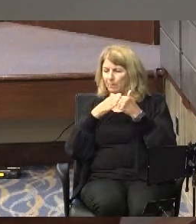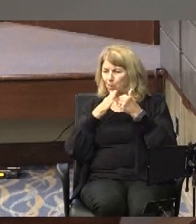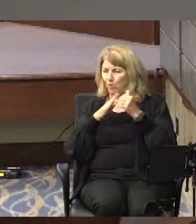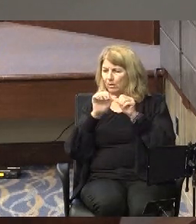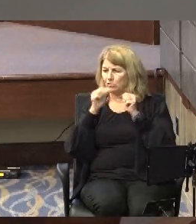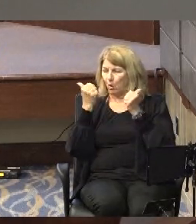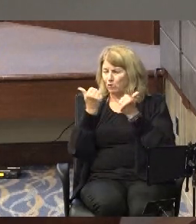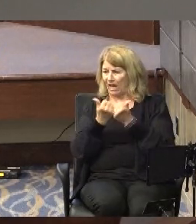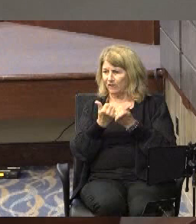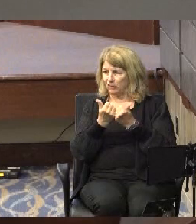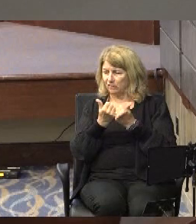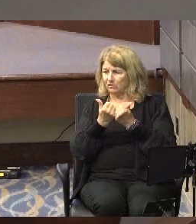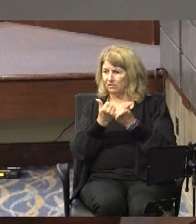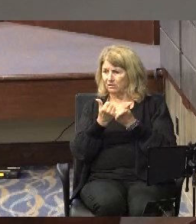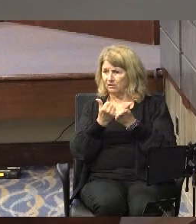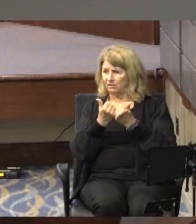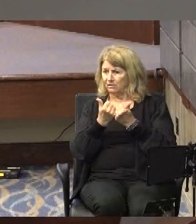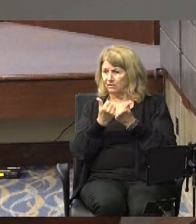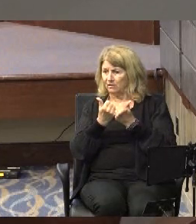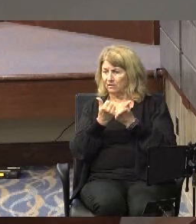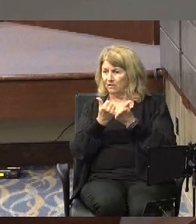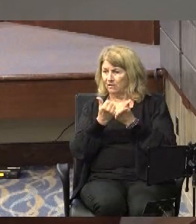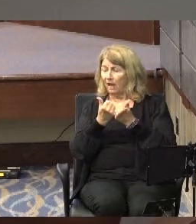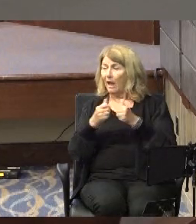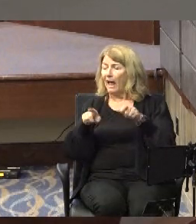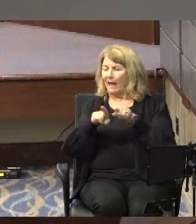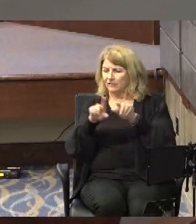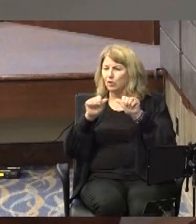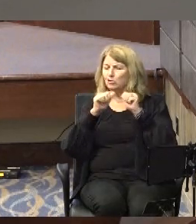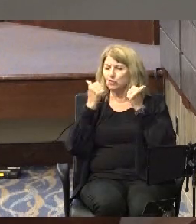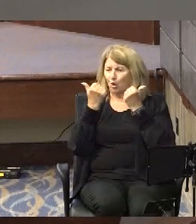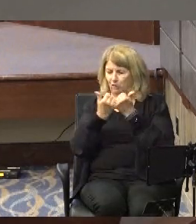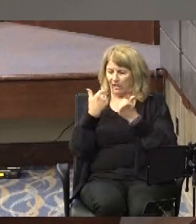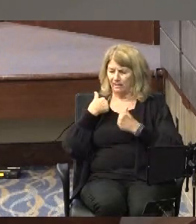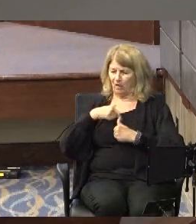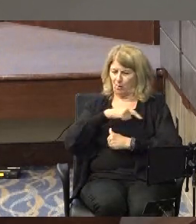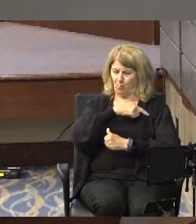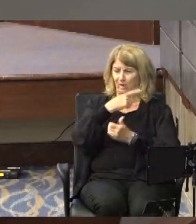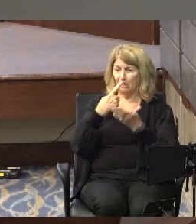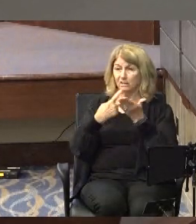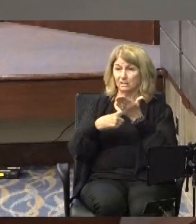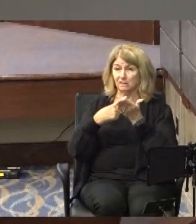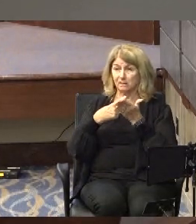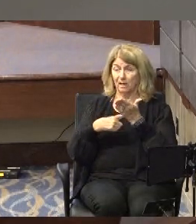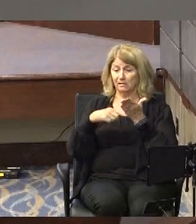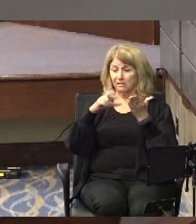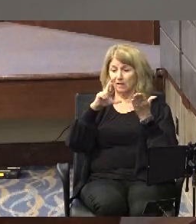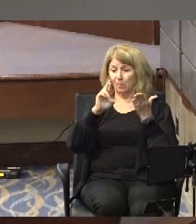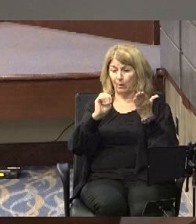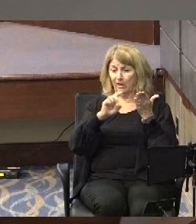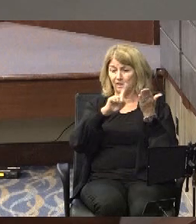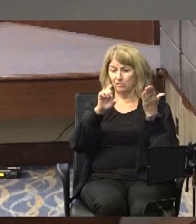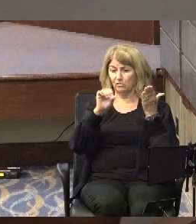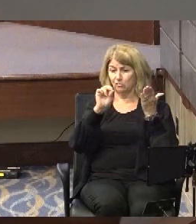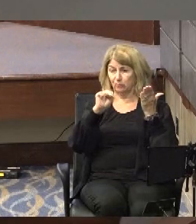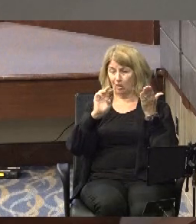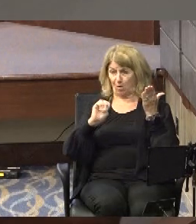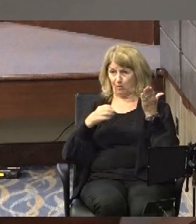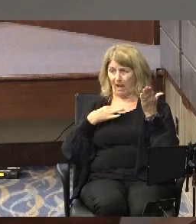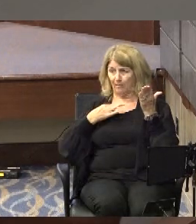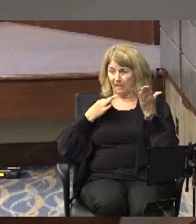on the 7th, and as an association, discussed this rezone application. And as a